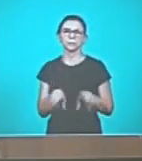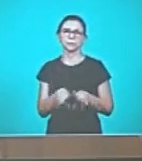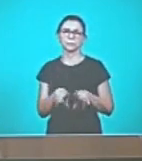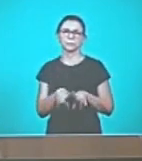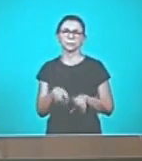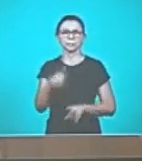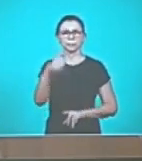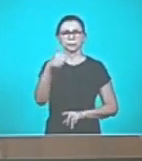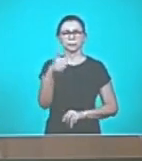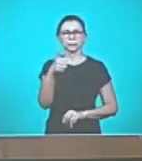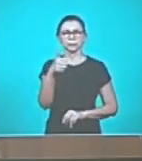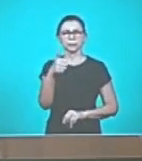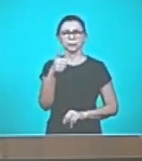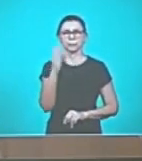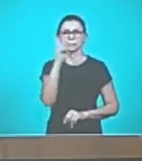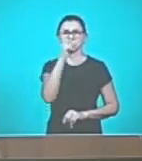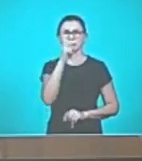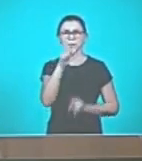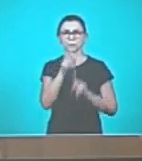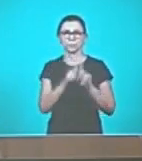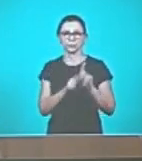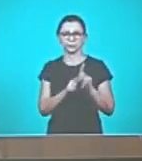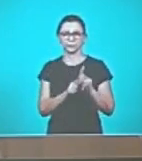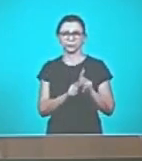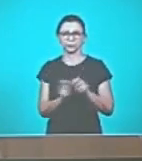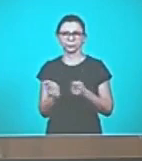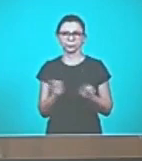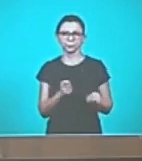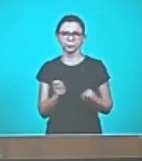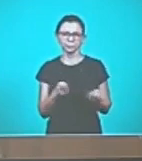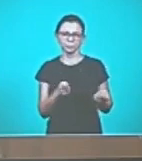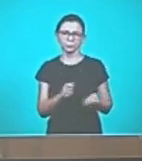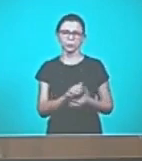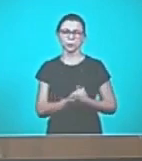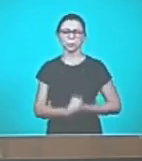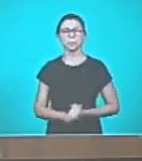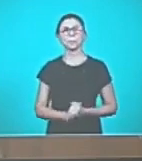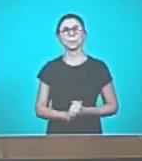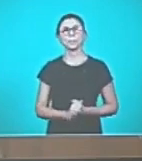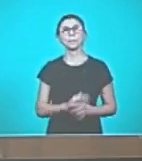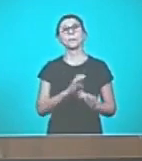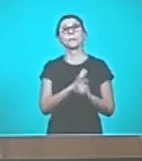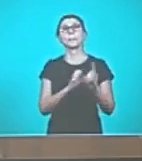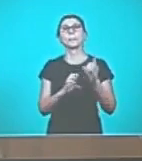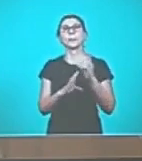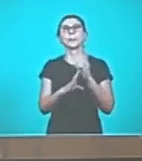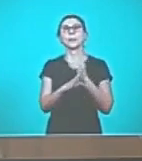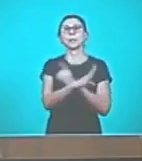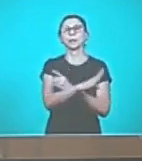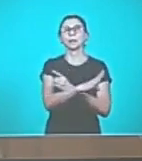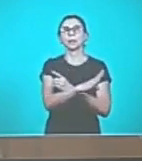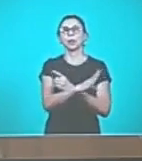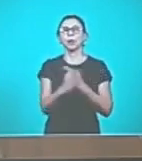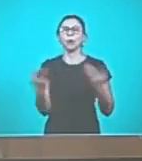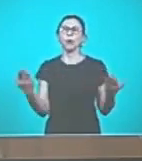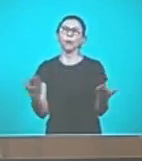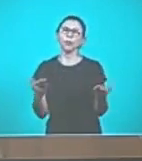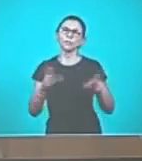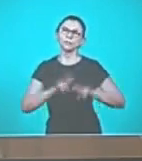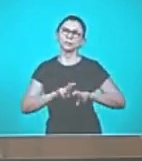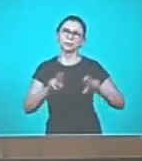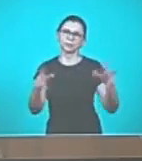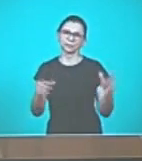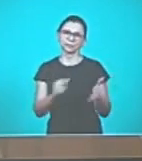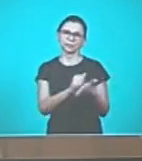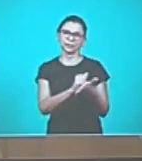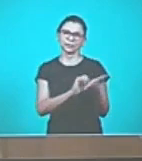the transmission, especially on the first, including in the first week of the month. And this Sunday school, we have a dynamics a